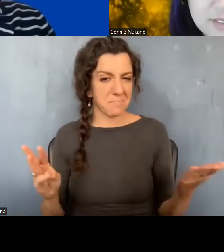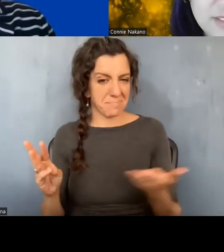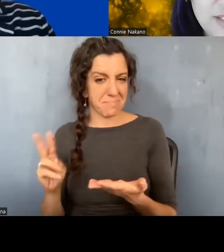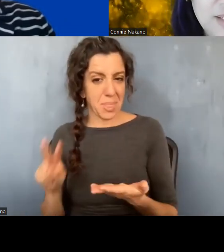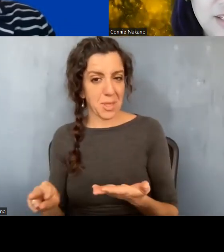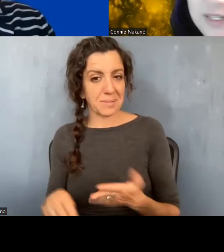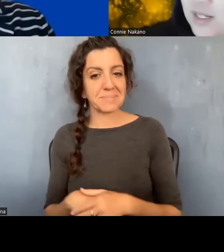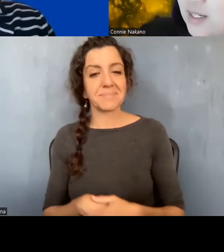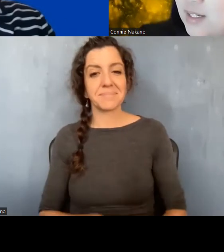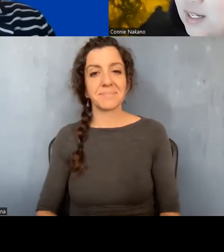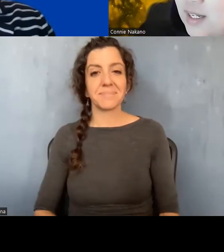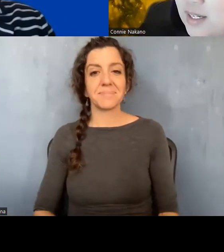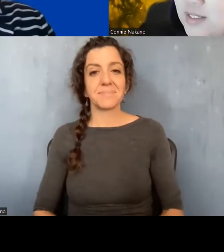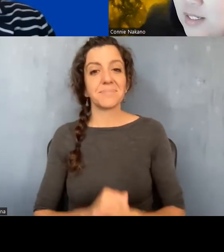that.